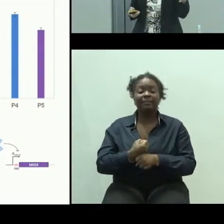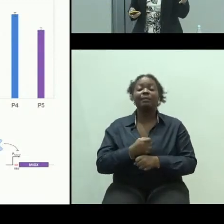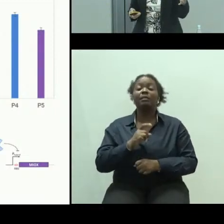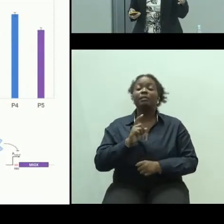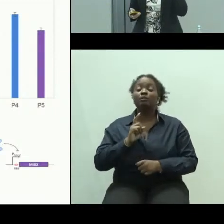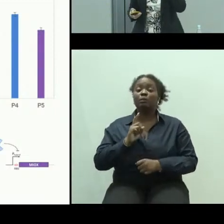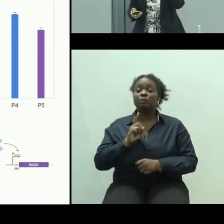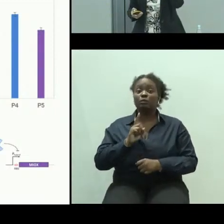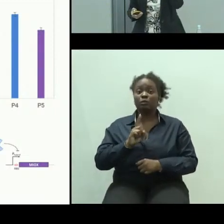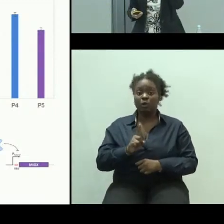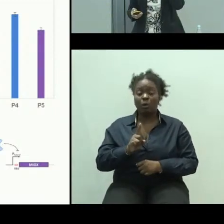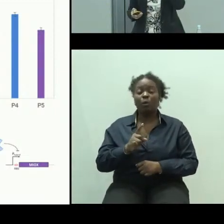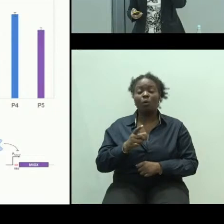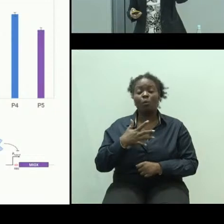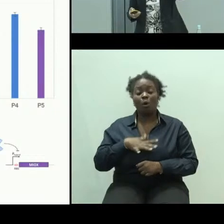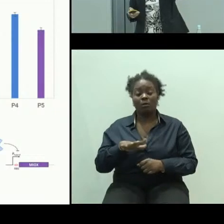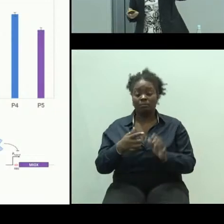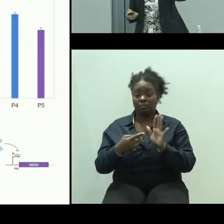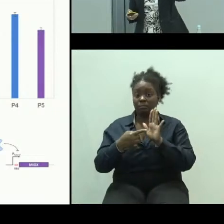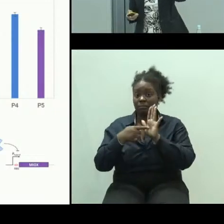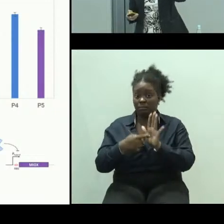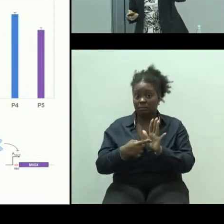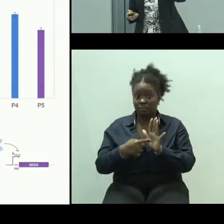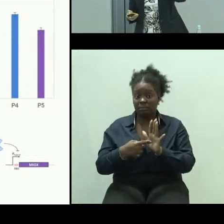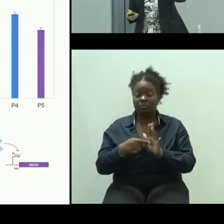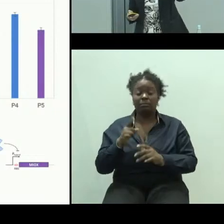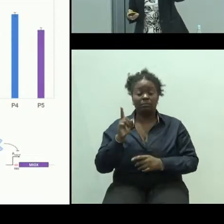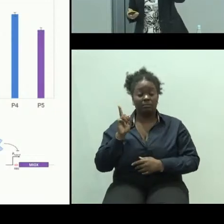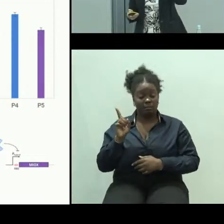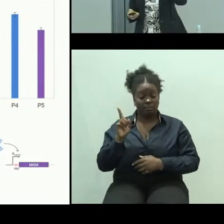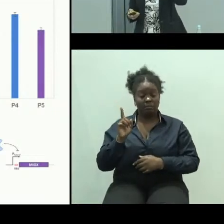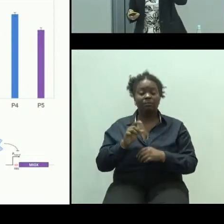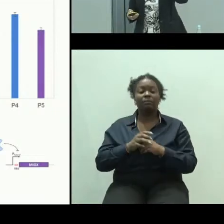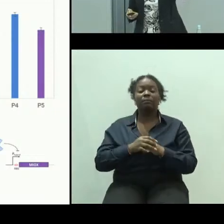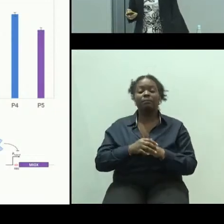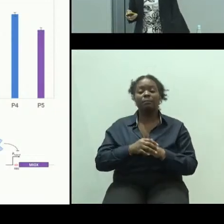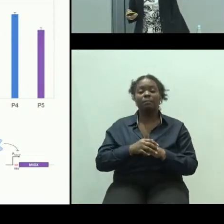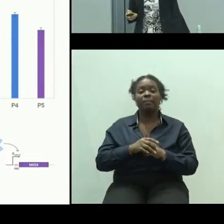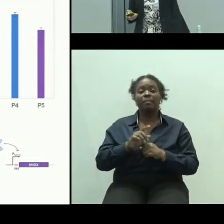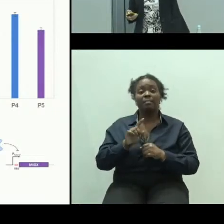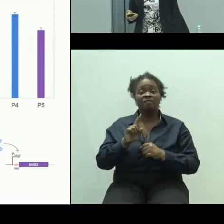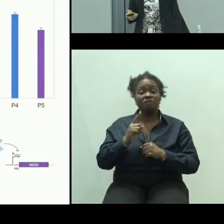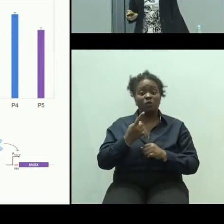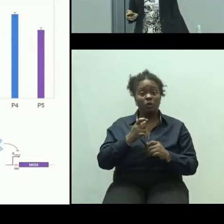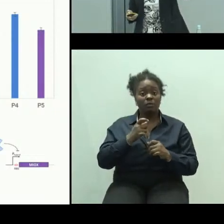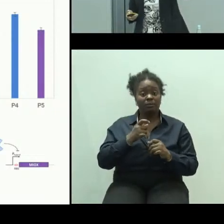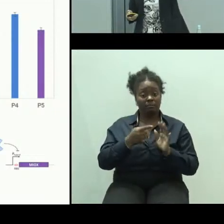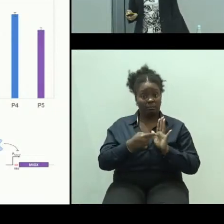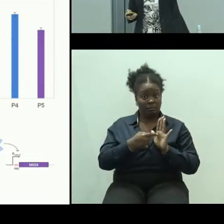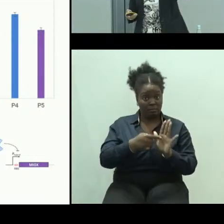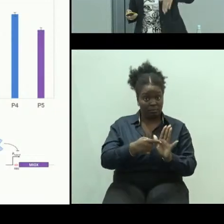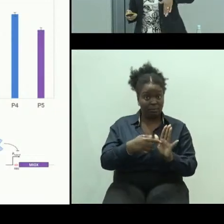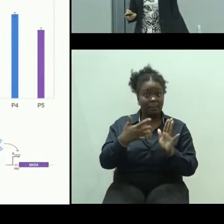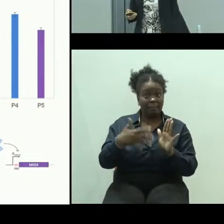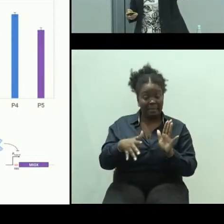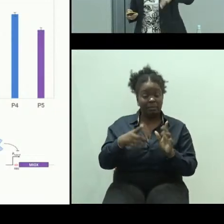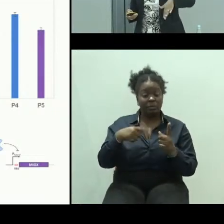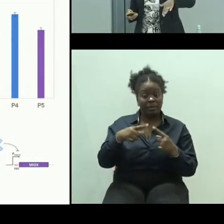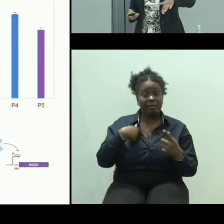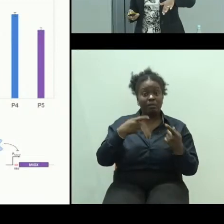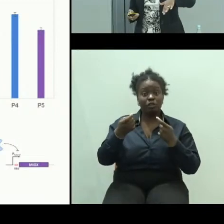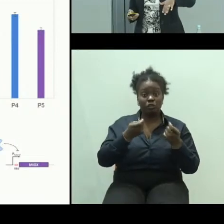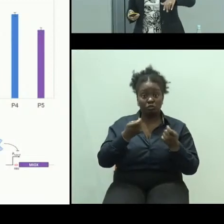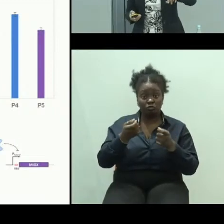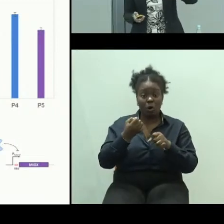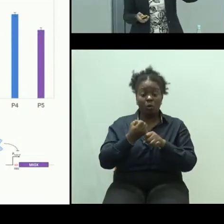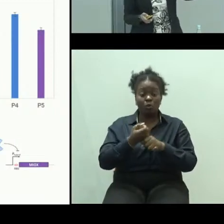last slide that I'll show is that the first case I told you, or showed you rather, of being able to control the amount of glucose going